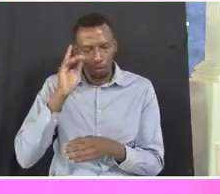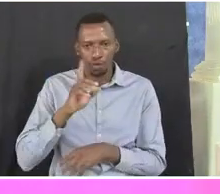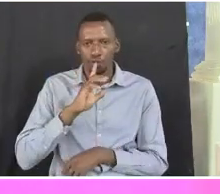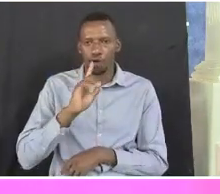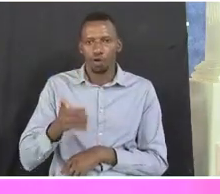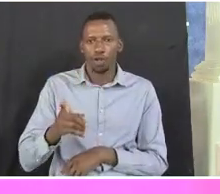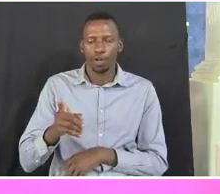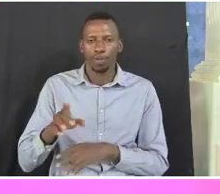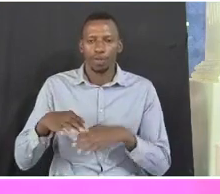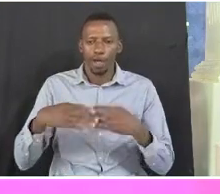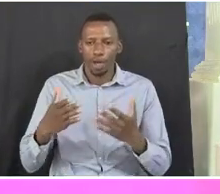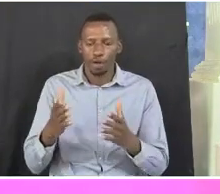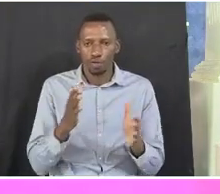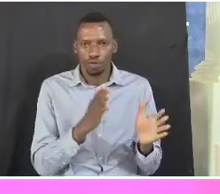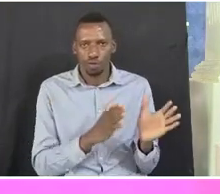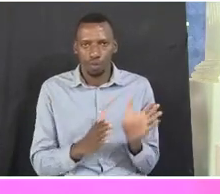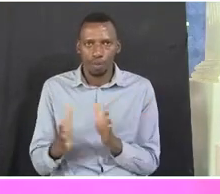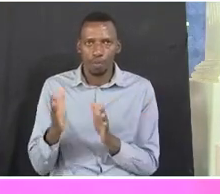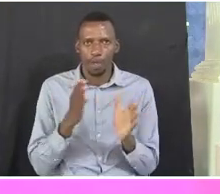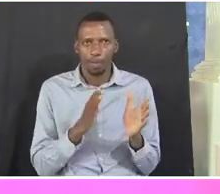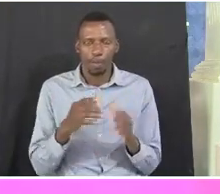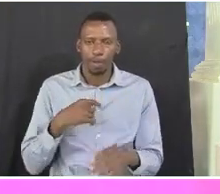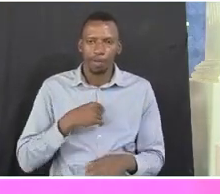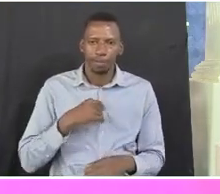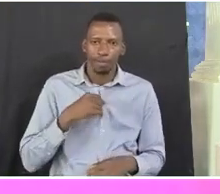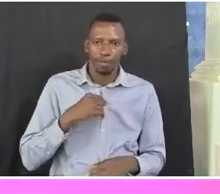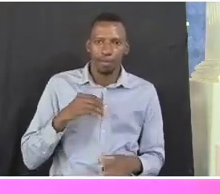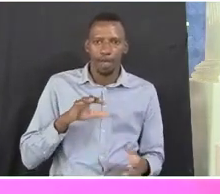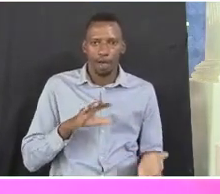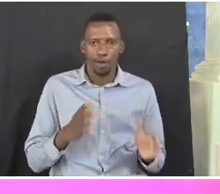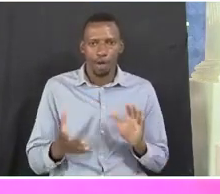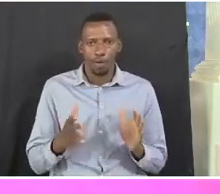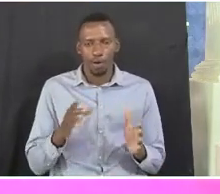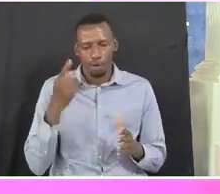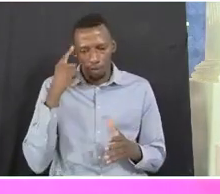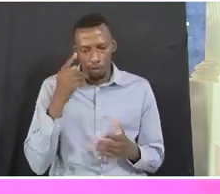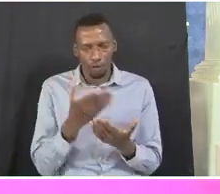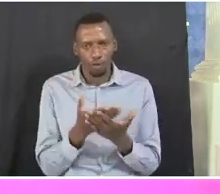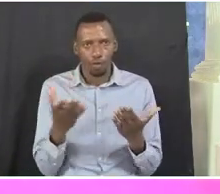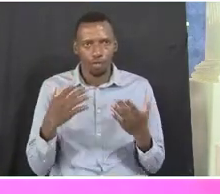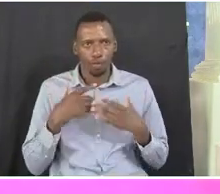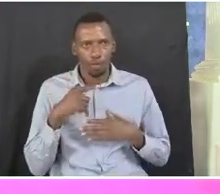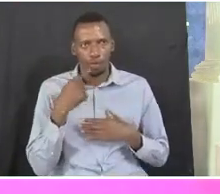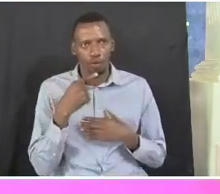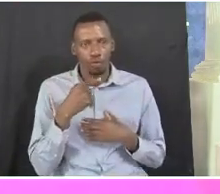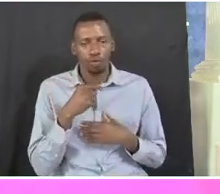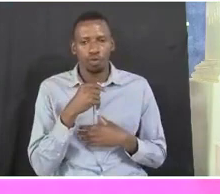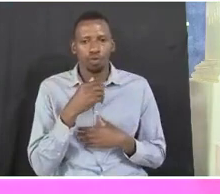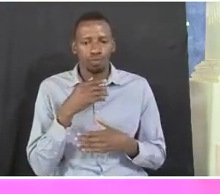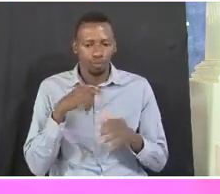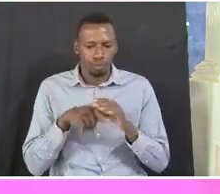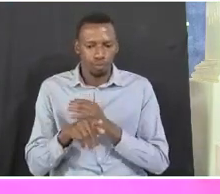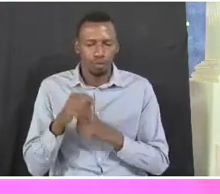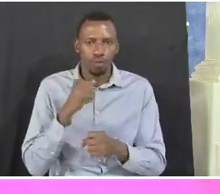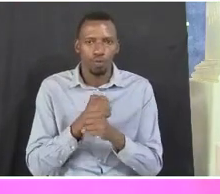prepare garments or dresses for those people who are going to work in the